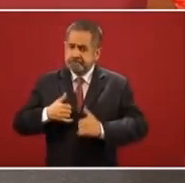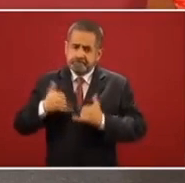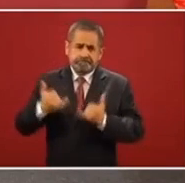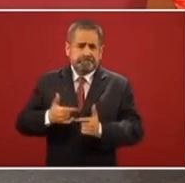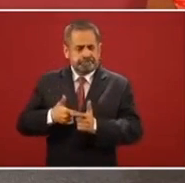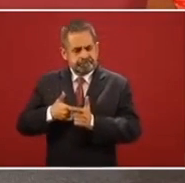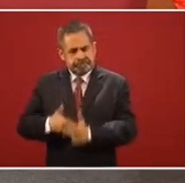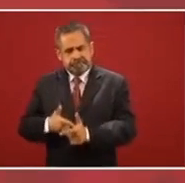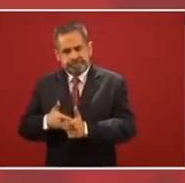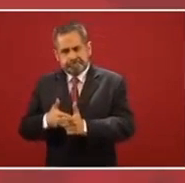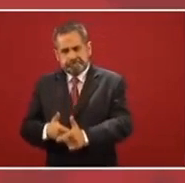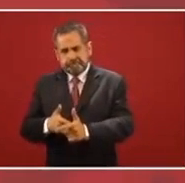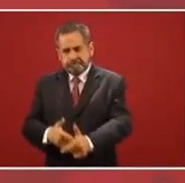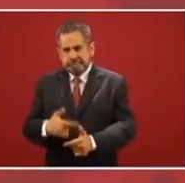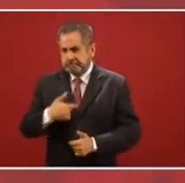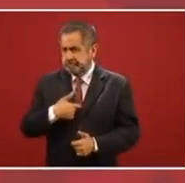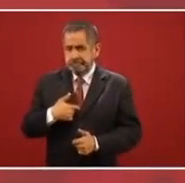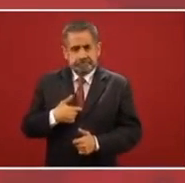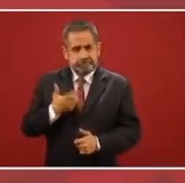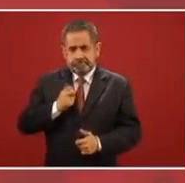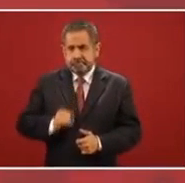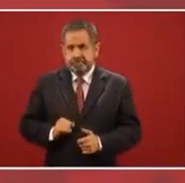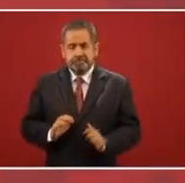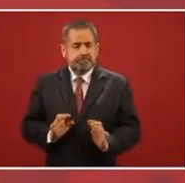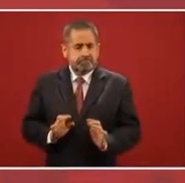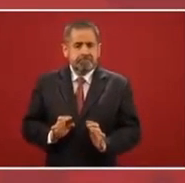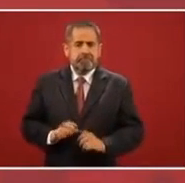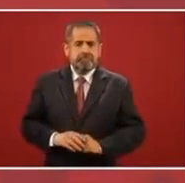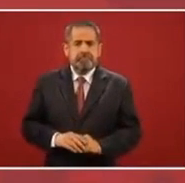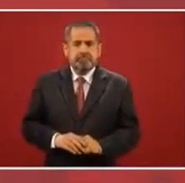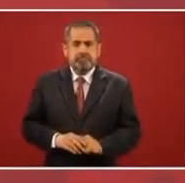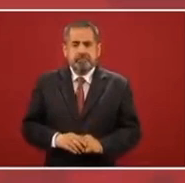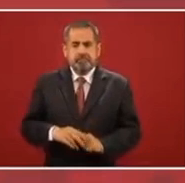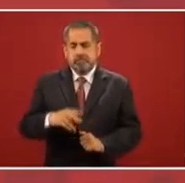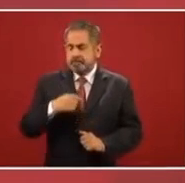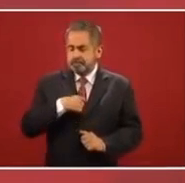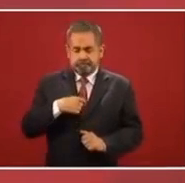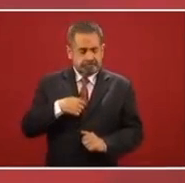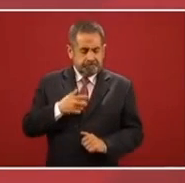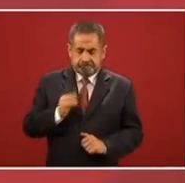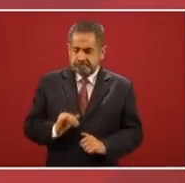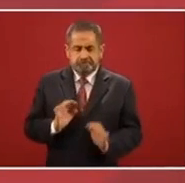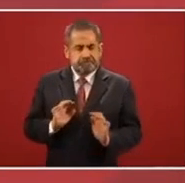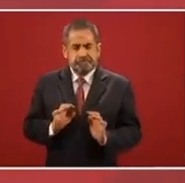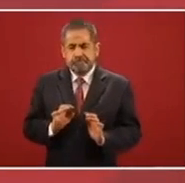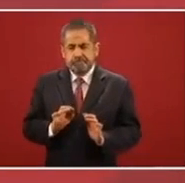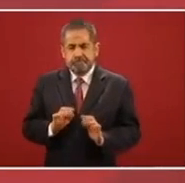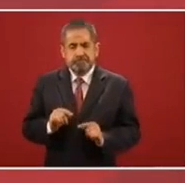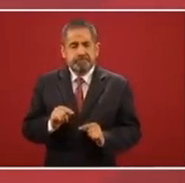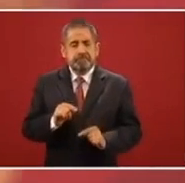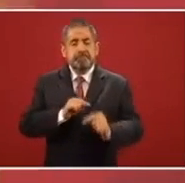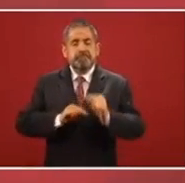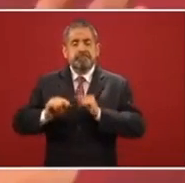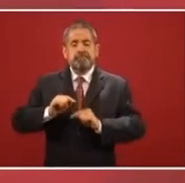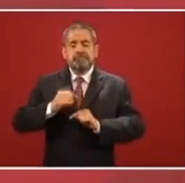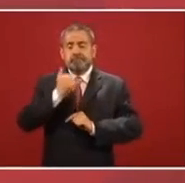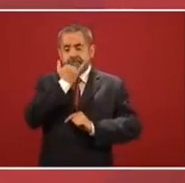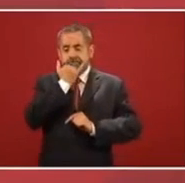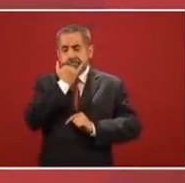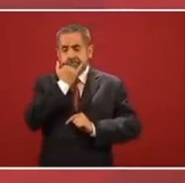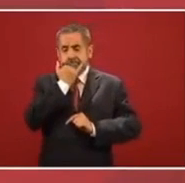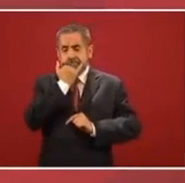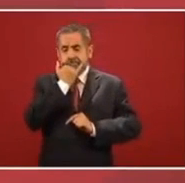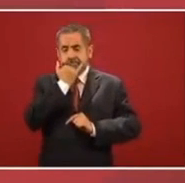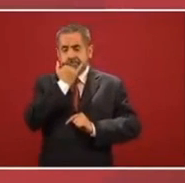perseverant. No voy no dar ni un paso atrás, ni para tomar